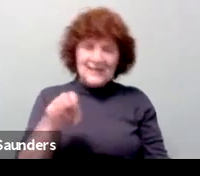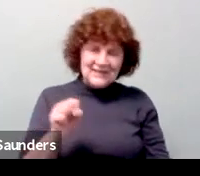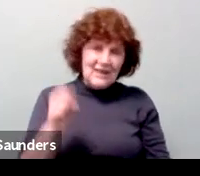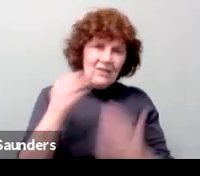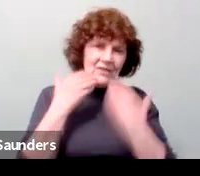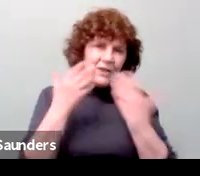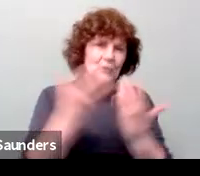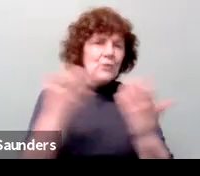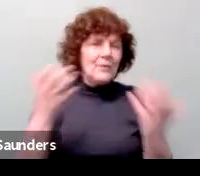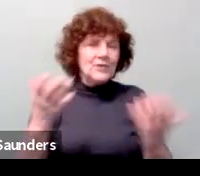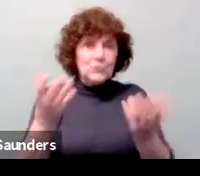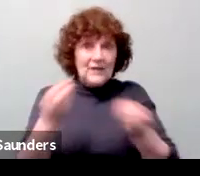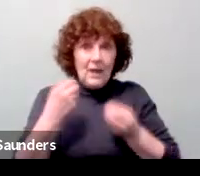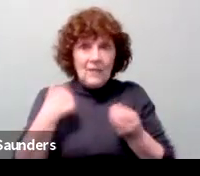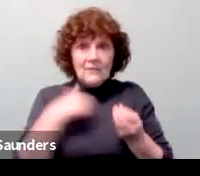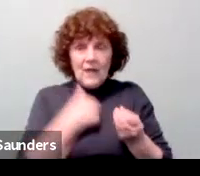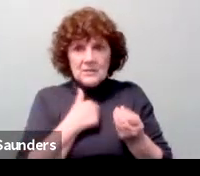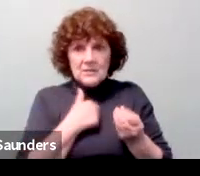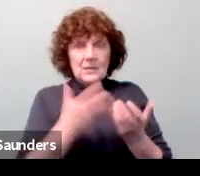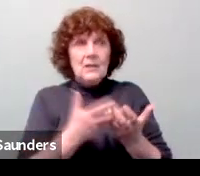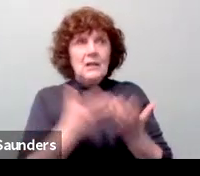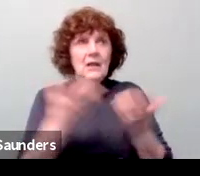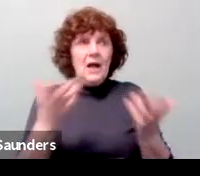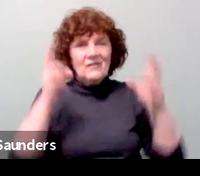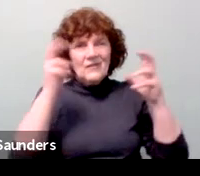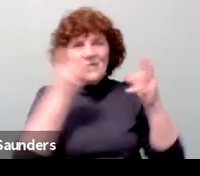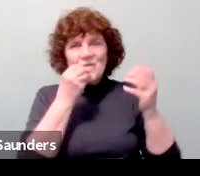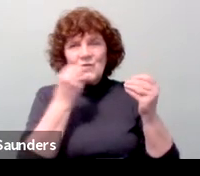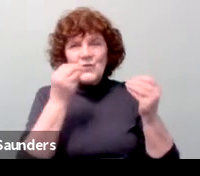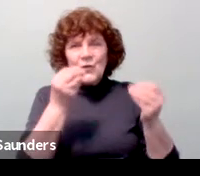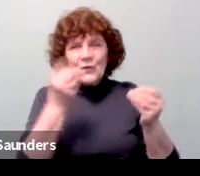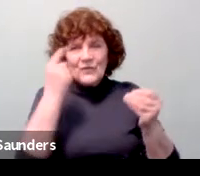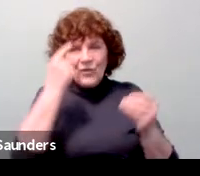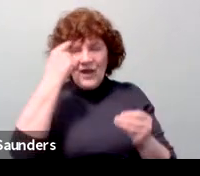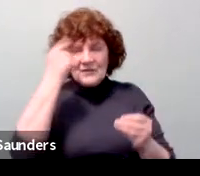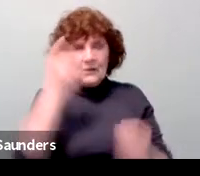so much. You've given us, as I said, a lot of food for thought. Thank you.